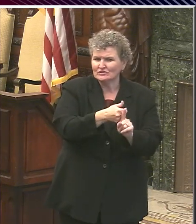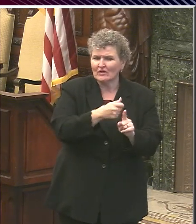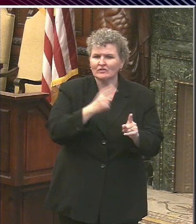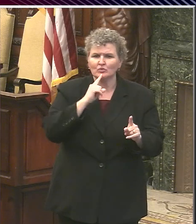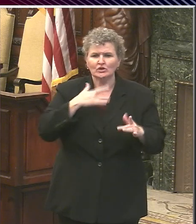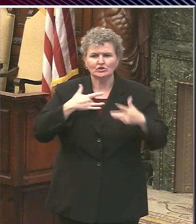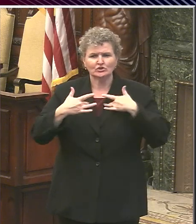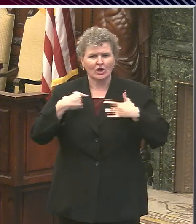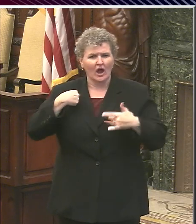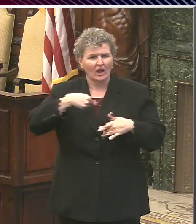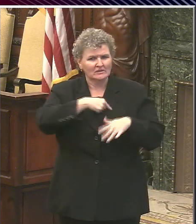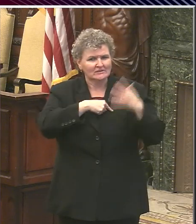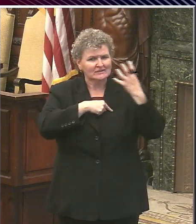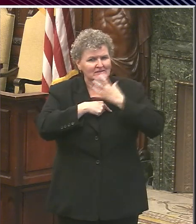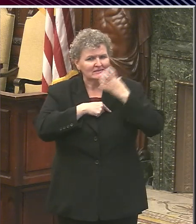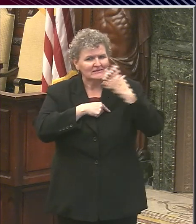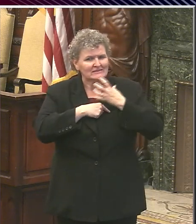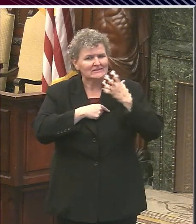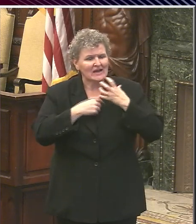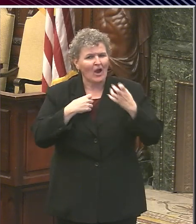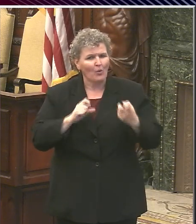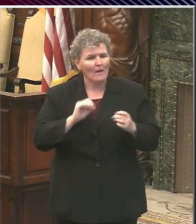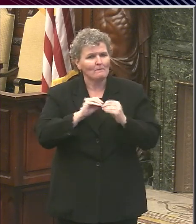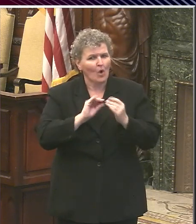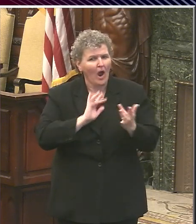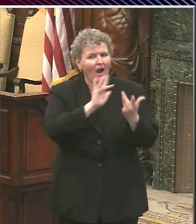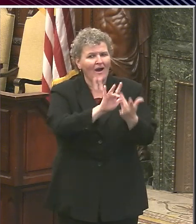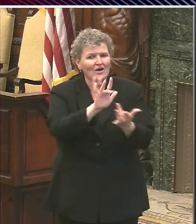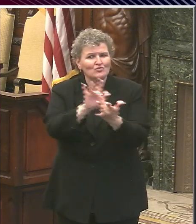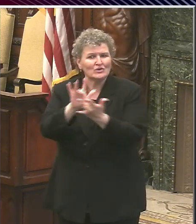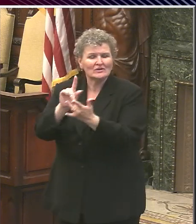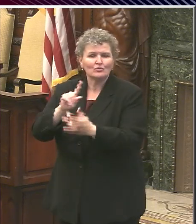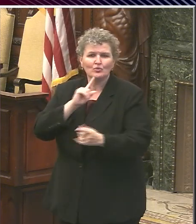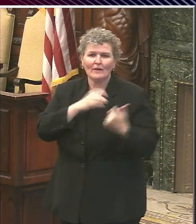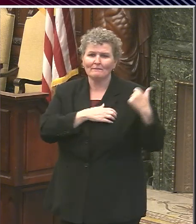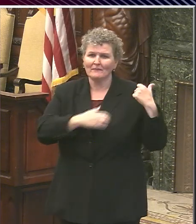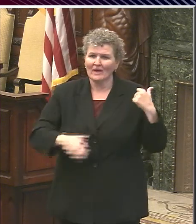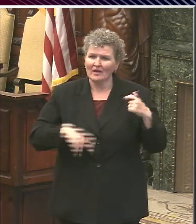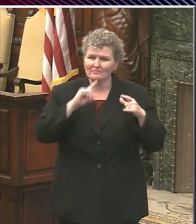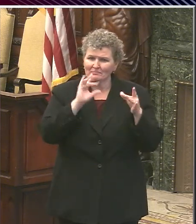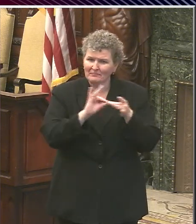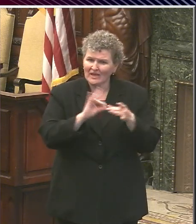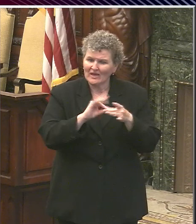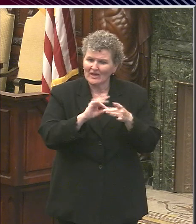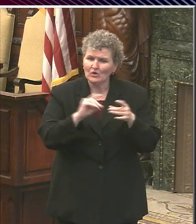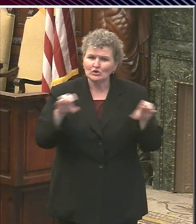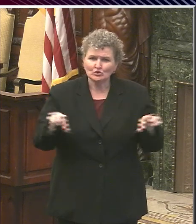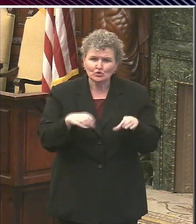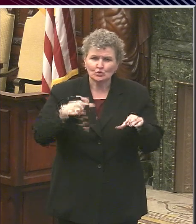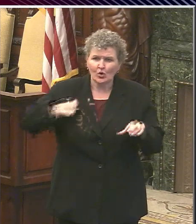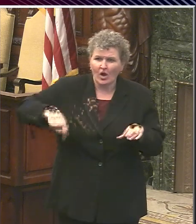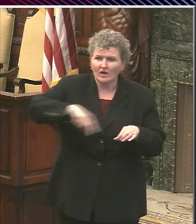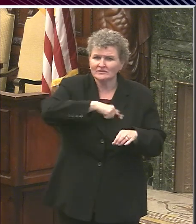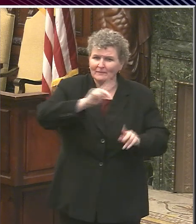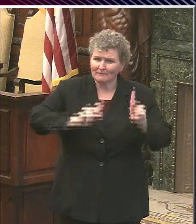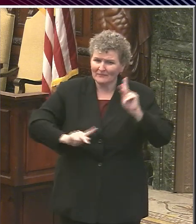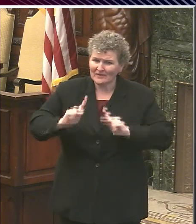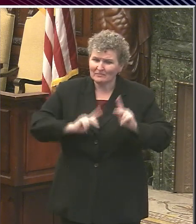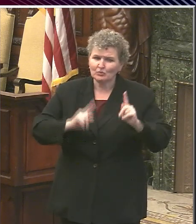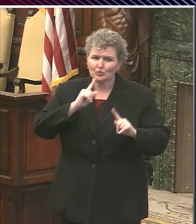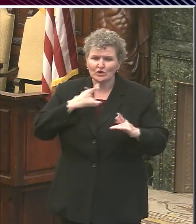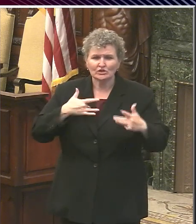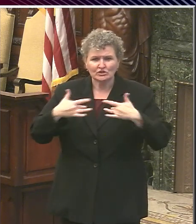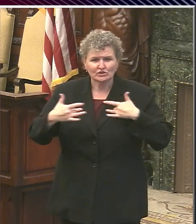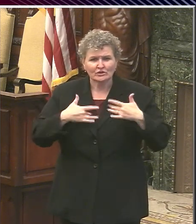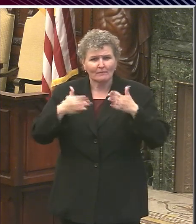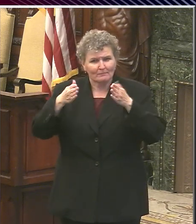want outreach. So the mayor mentioned some things that you can do if you're concerned about a loved